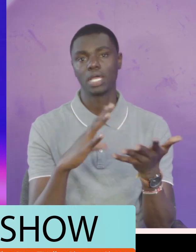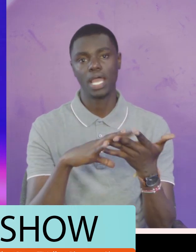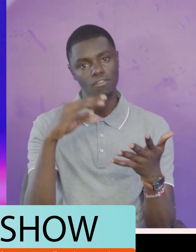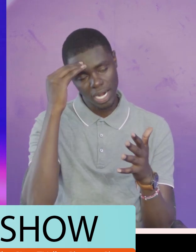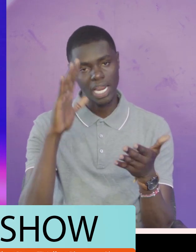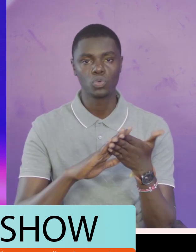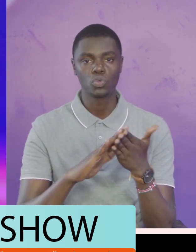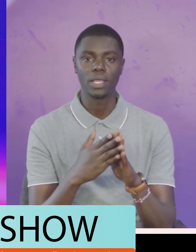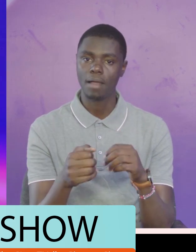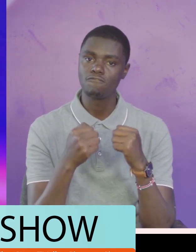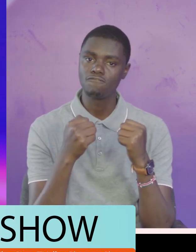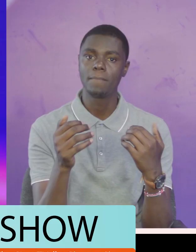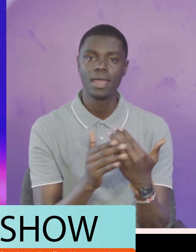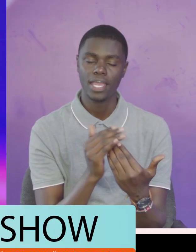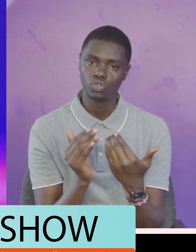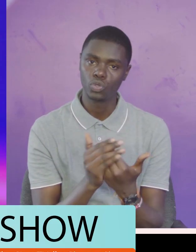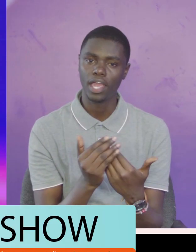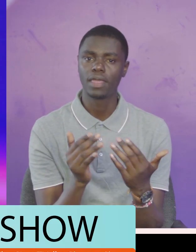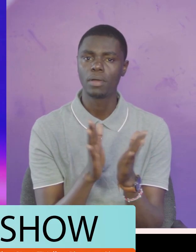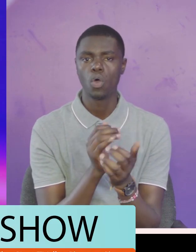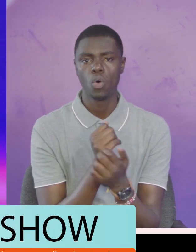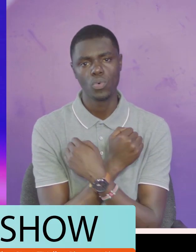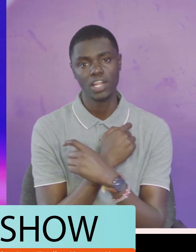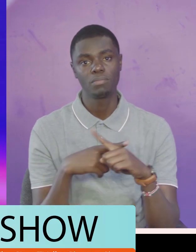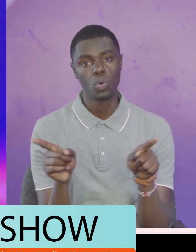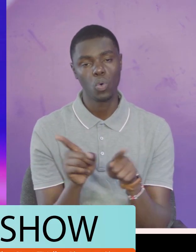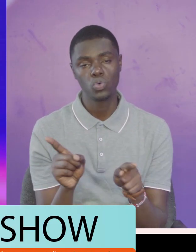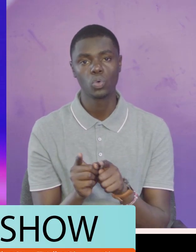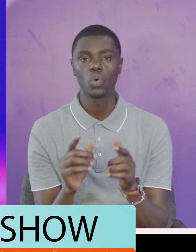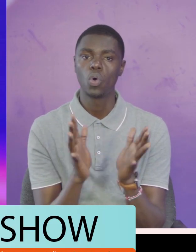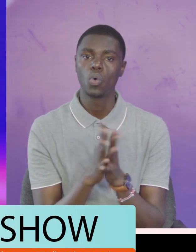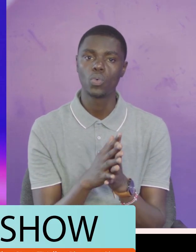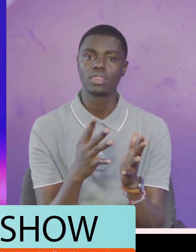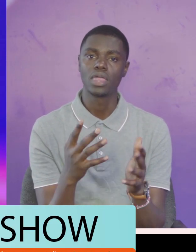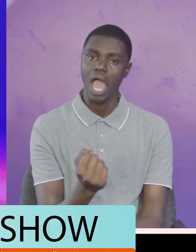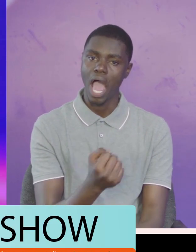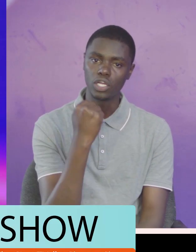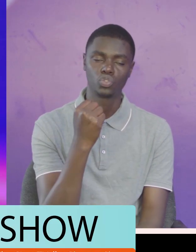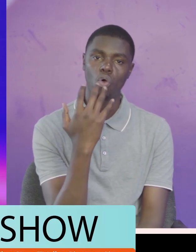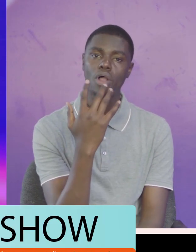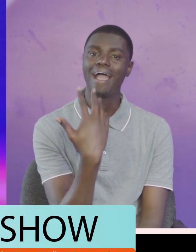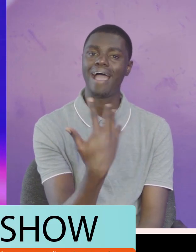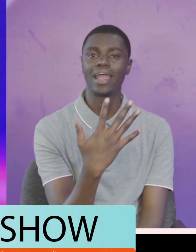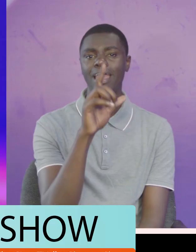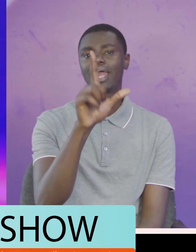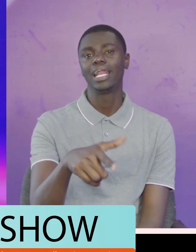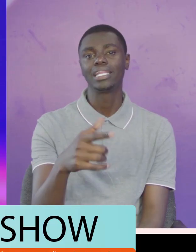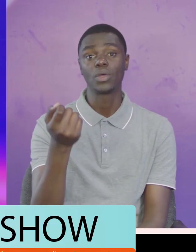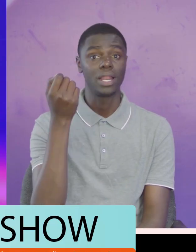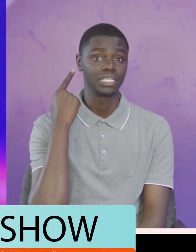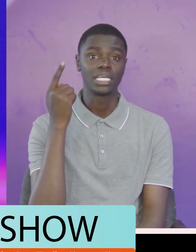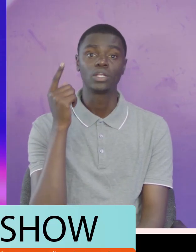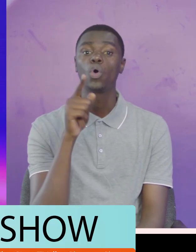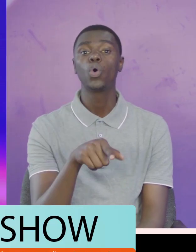time, I've learned how to be firm, how to raise them with love, but also with a firm hand, so that later on, then